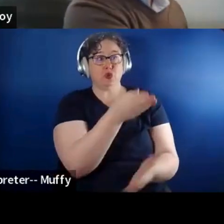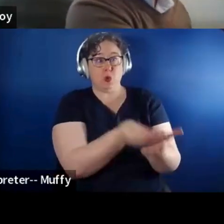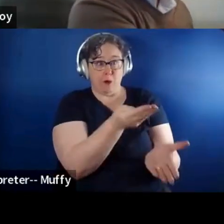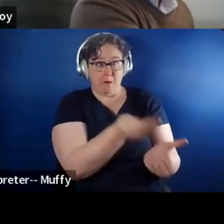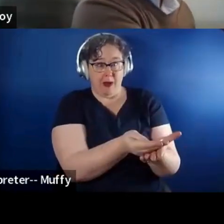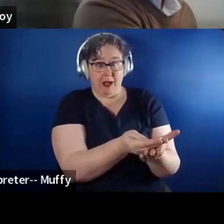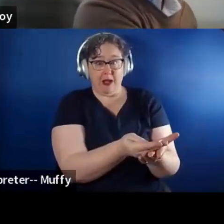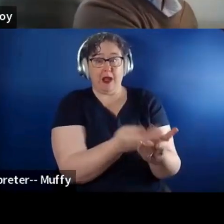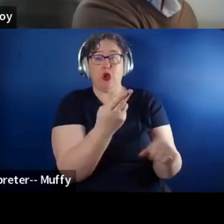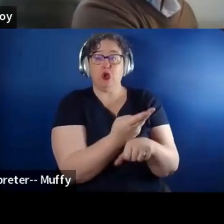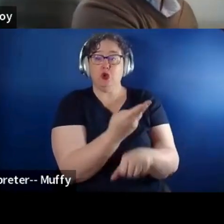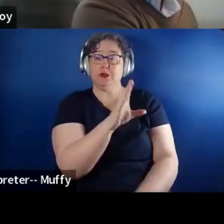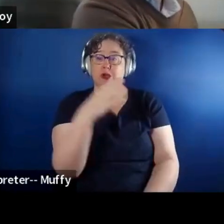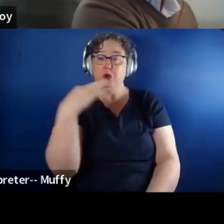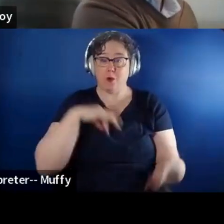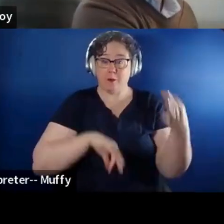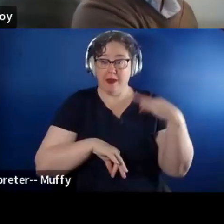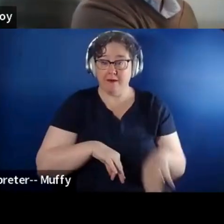your benefits.